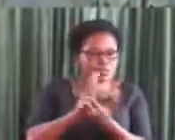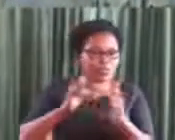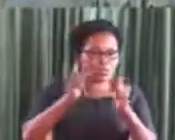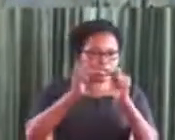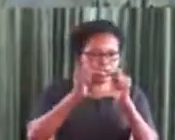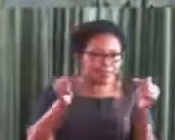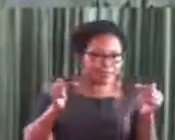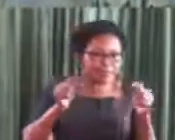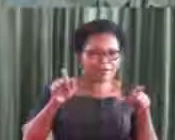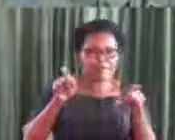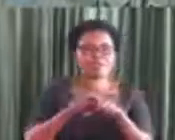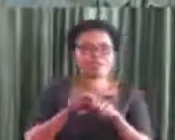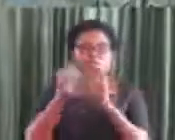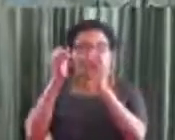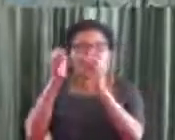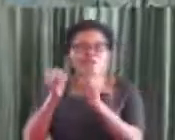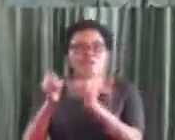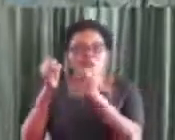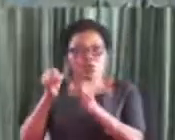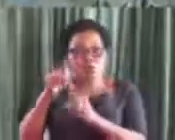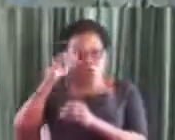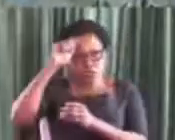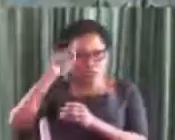and individual judgment?